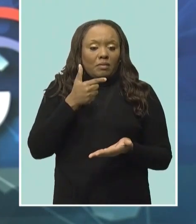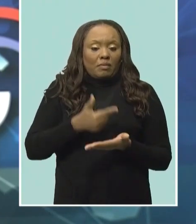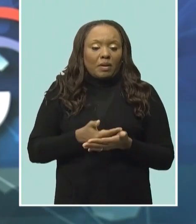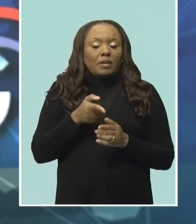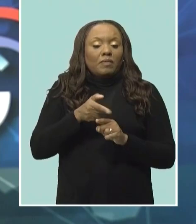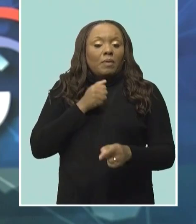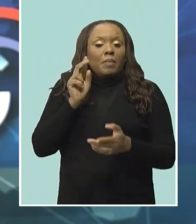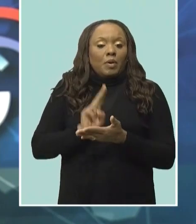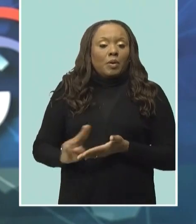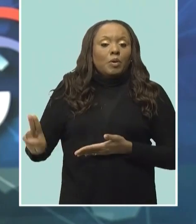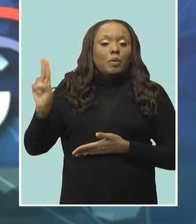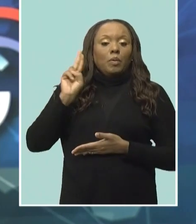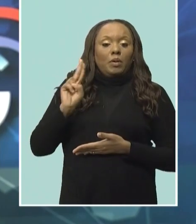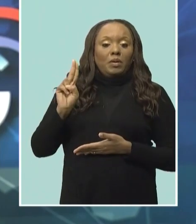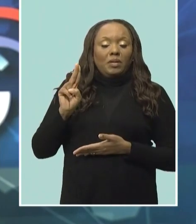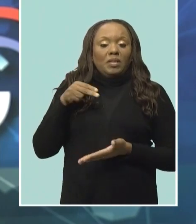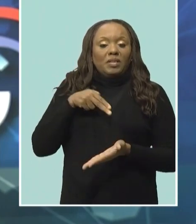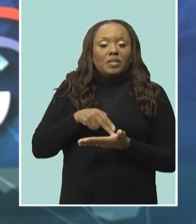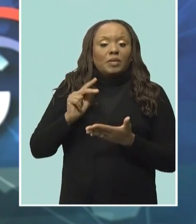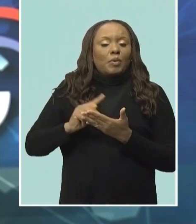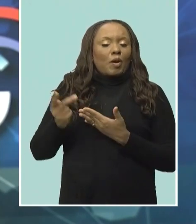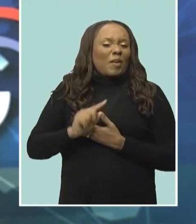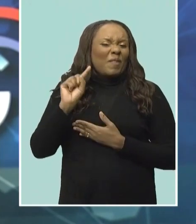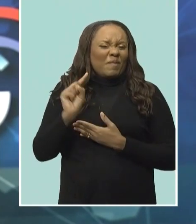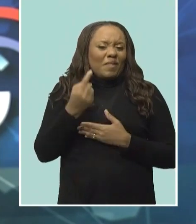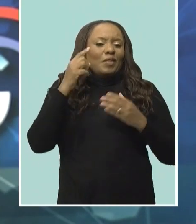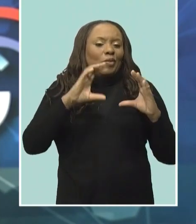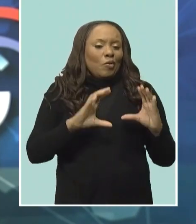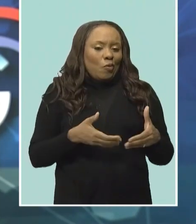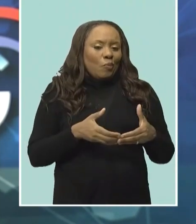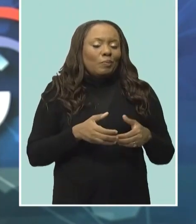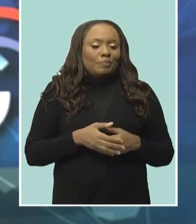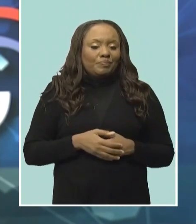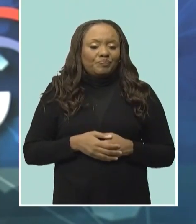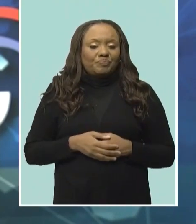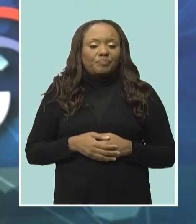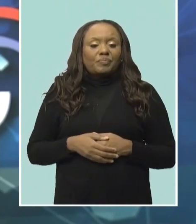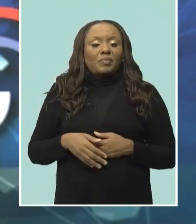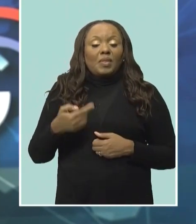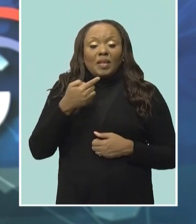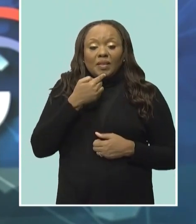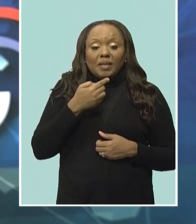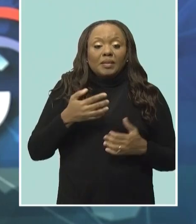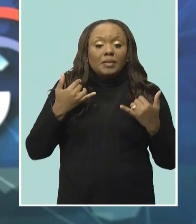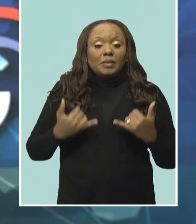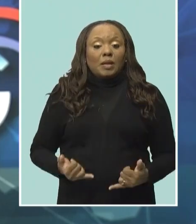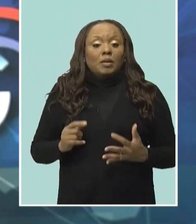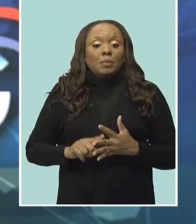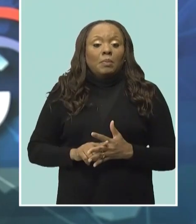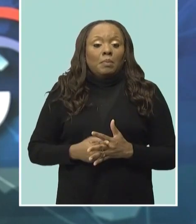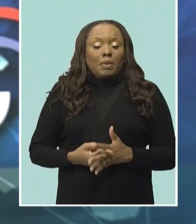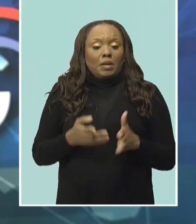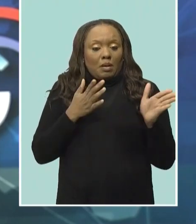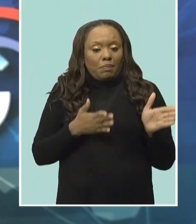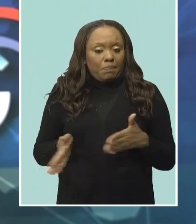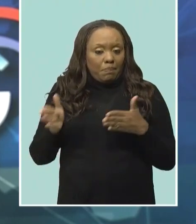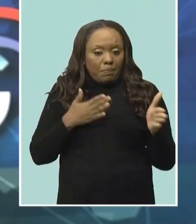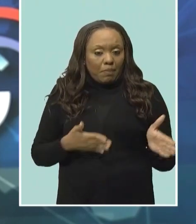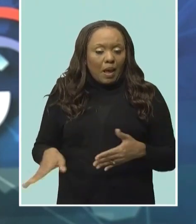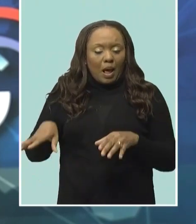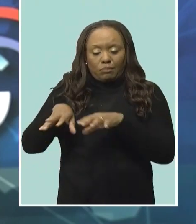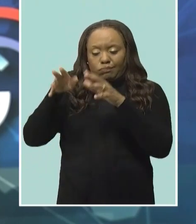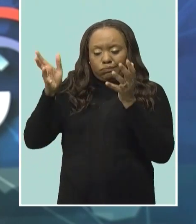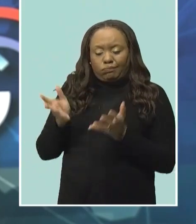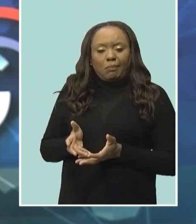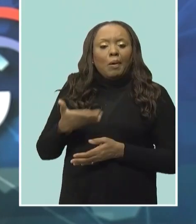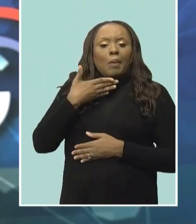cohort of nurses to graduate from the UWI Cave Hill Nursing Program, a partnership with the Shaw Centre for Pediatric Excellence.